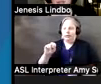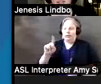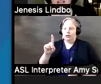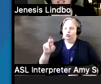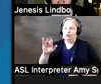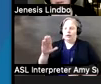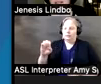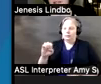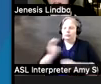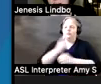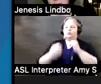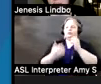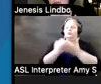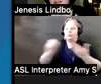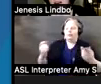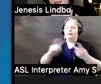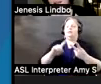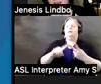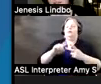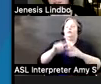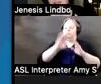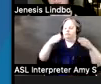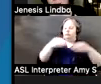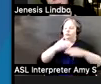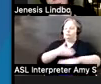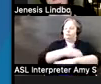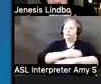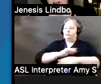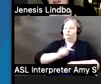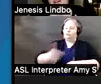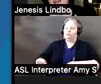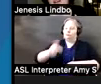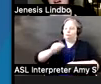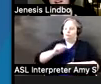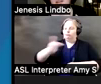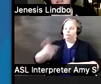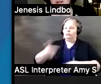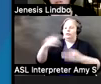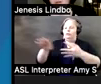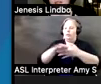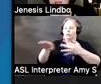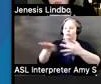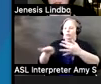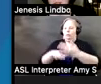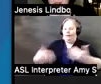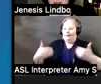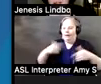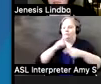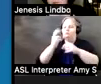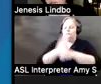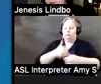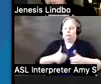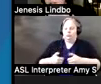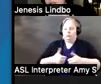It works on turn-based tactics, so they have that integrated break in there. you can utilize a joystick